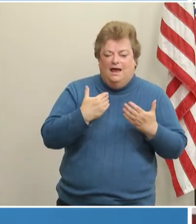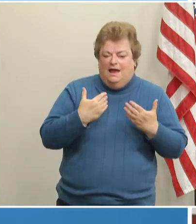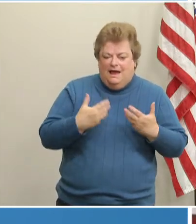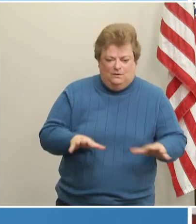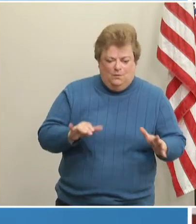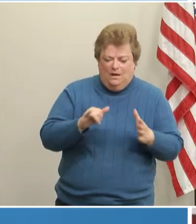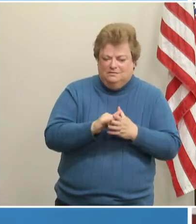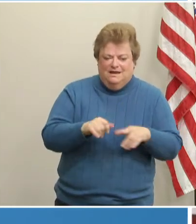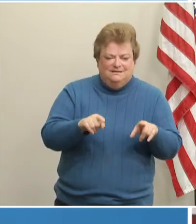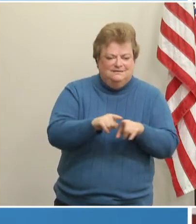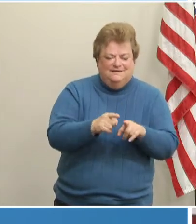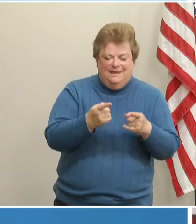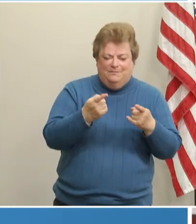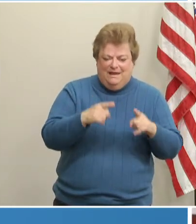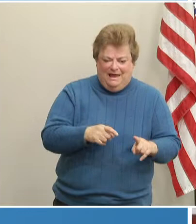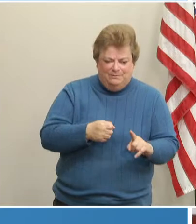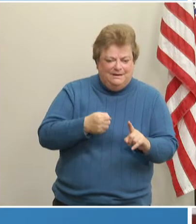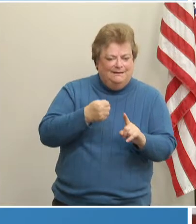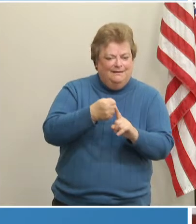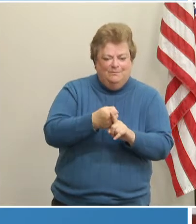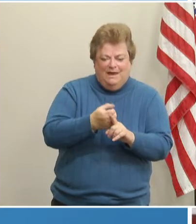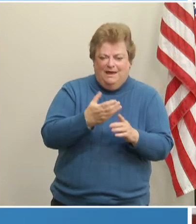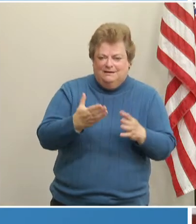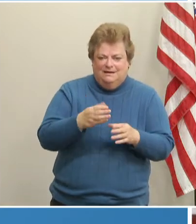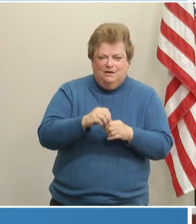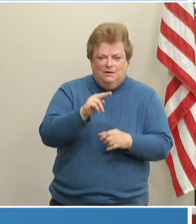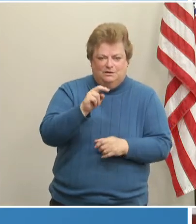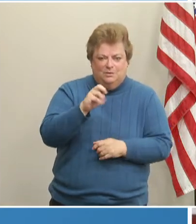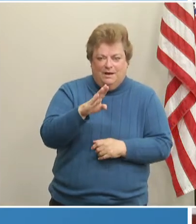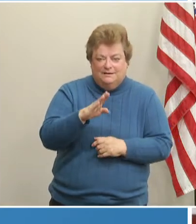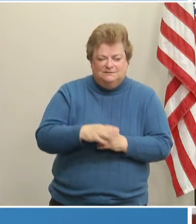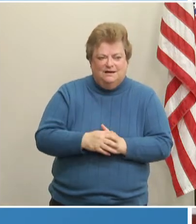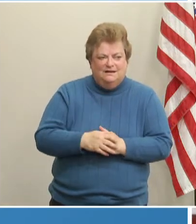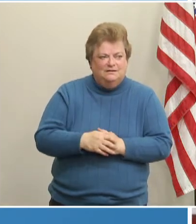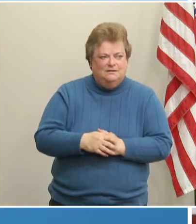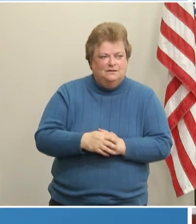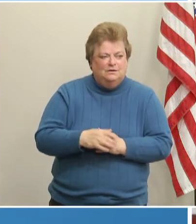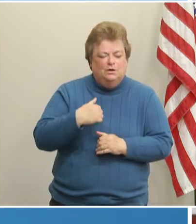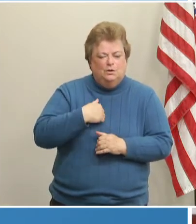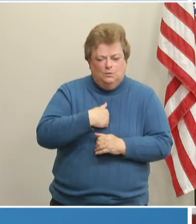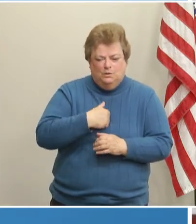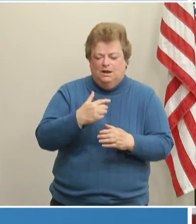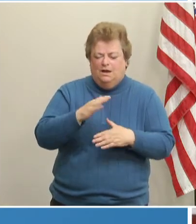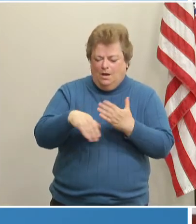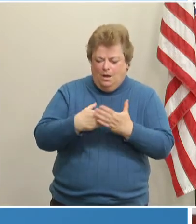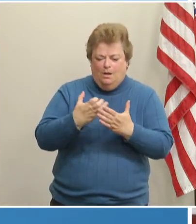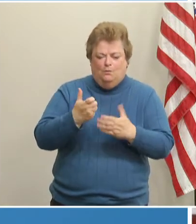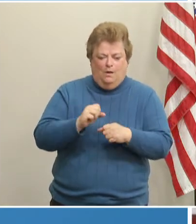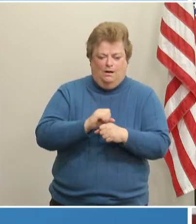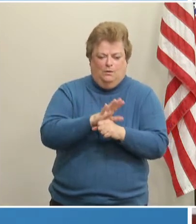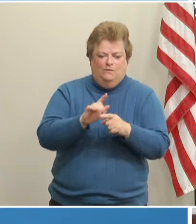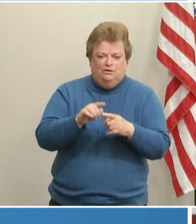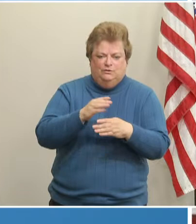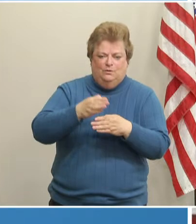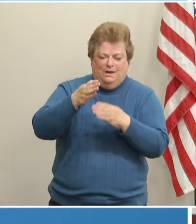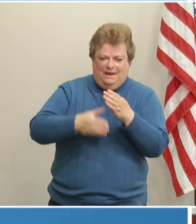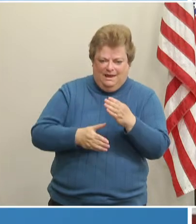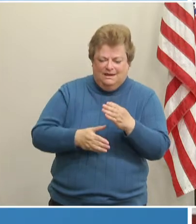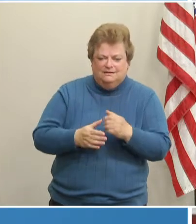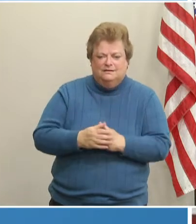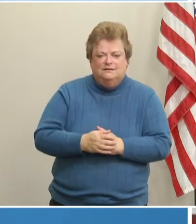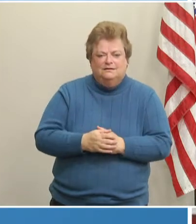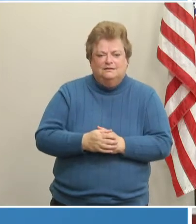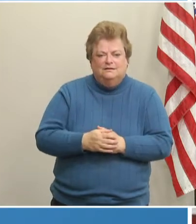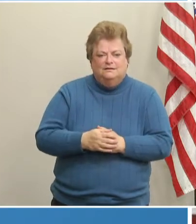to impact our system or shut down these things that we're seeing opening up. We all want this to end, and want to see things like